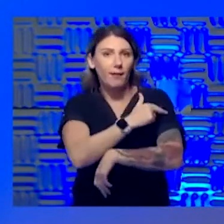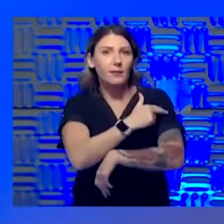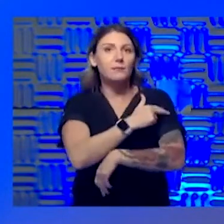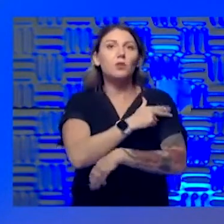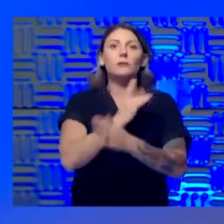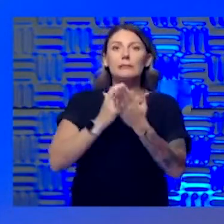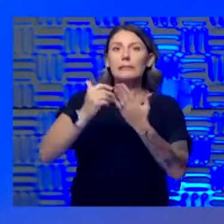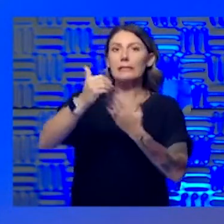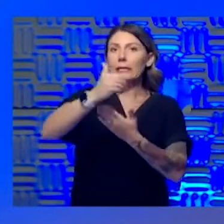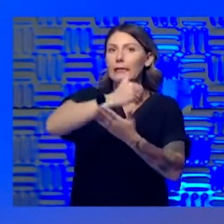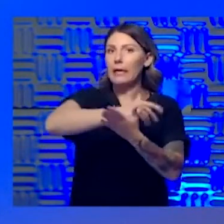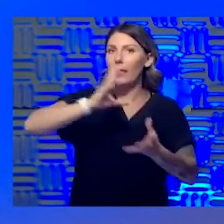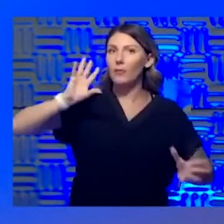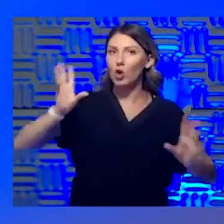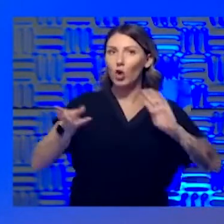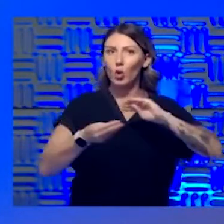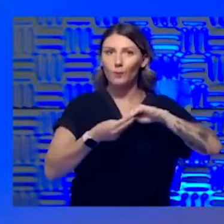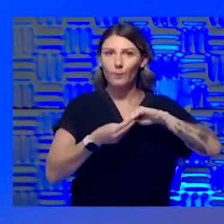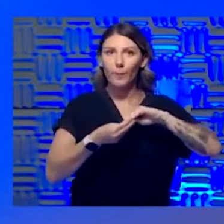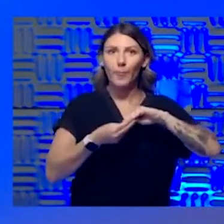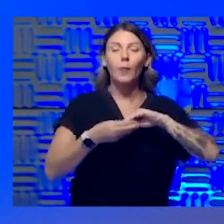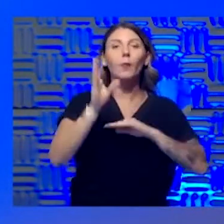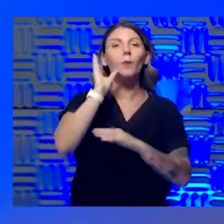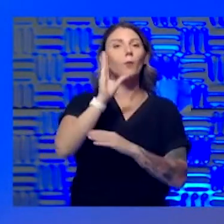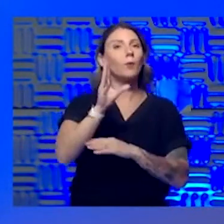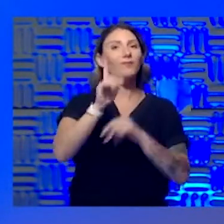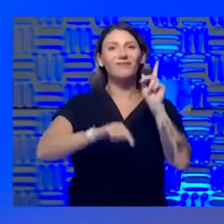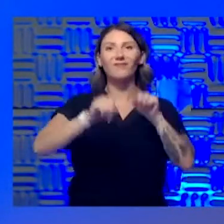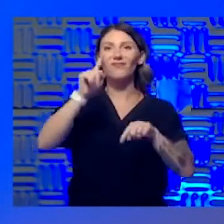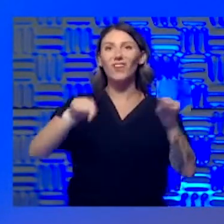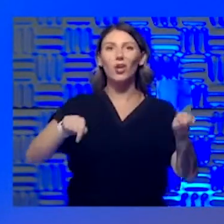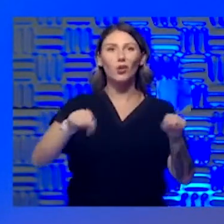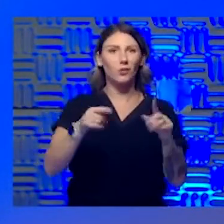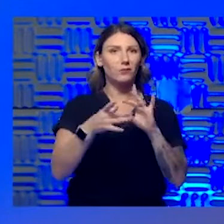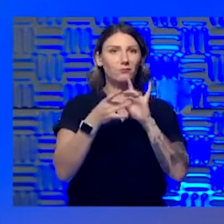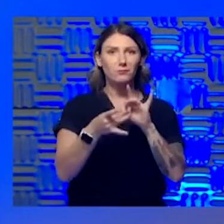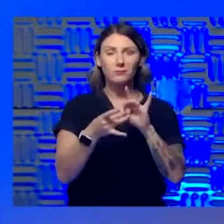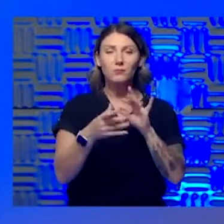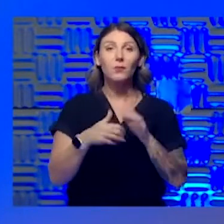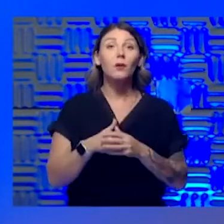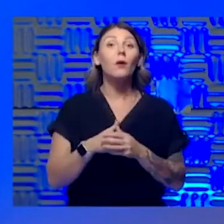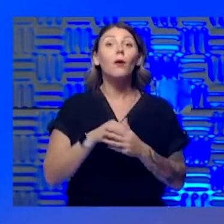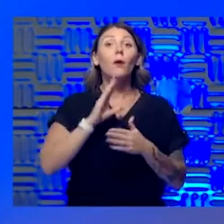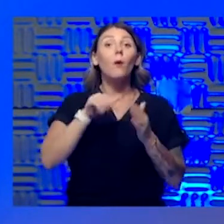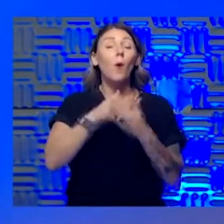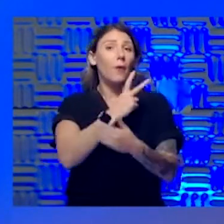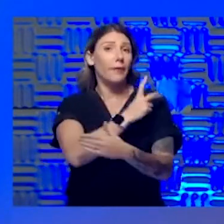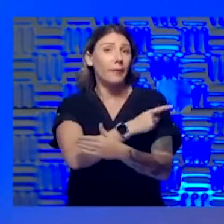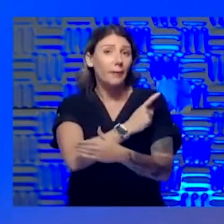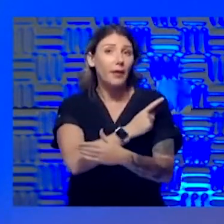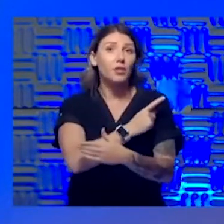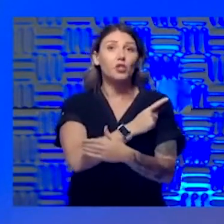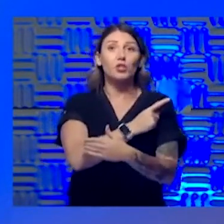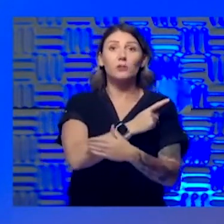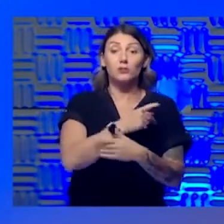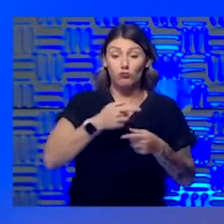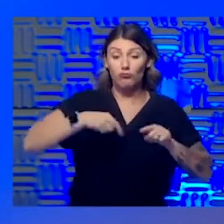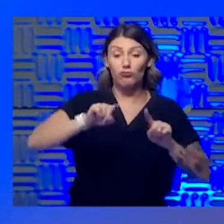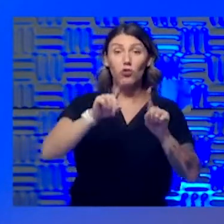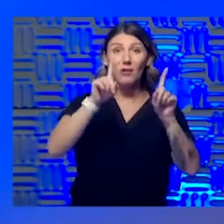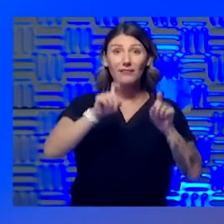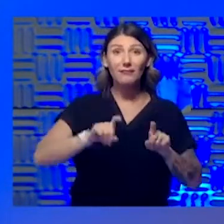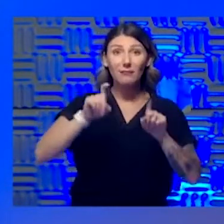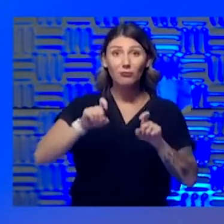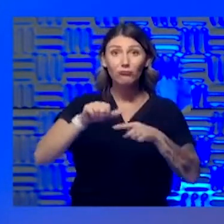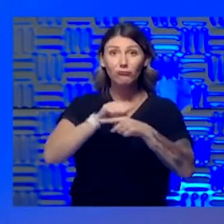data. So, and that will go for various things. We're looking at all the patients that we've tried in these trials, such